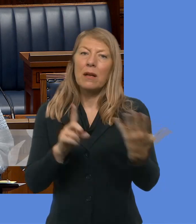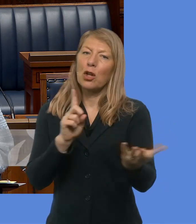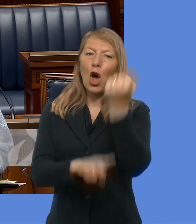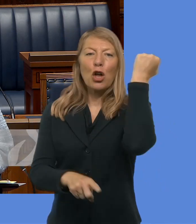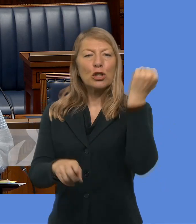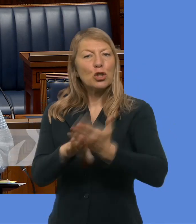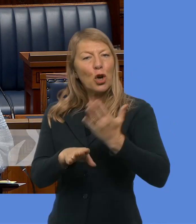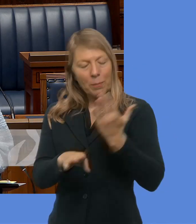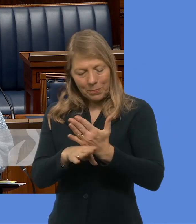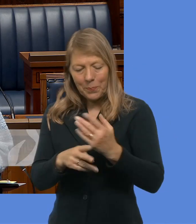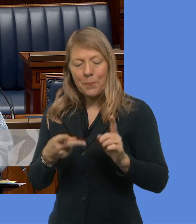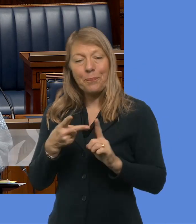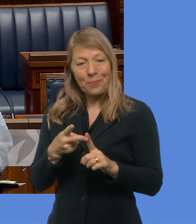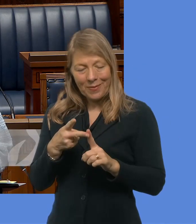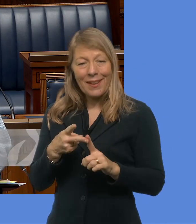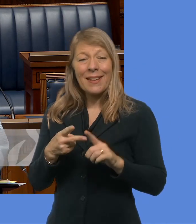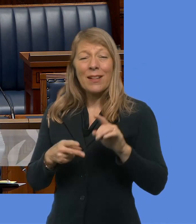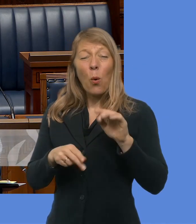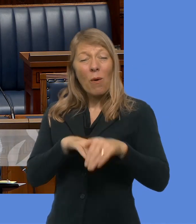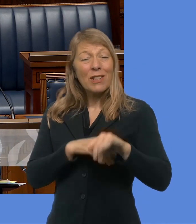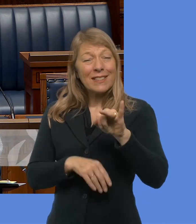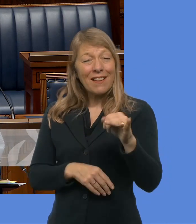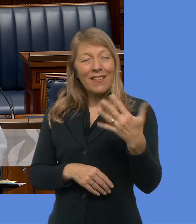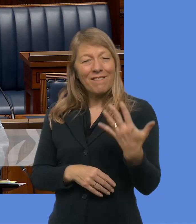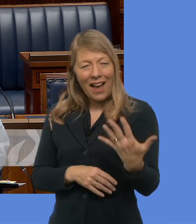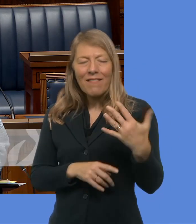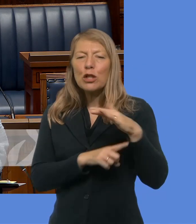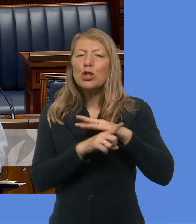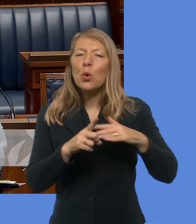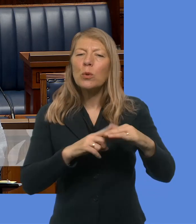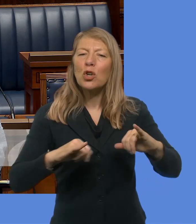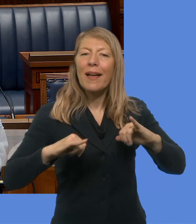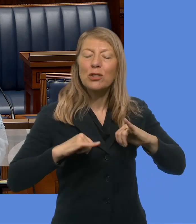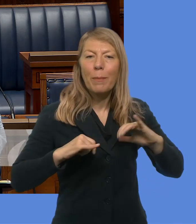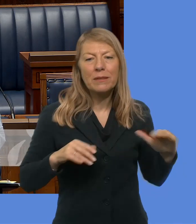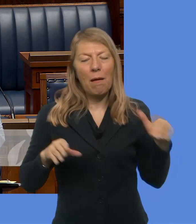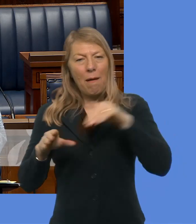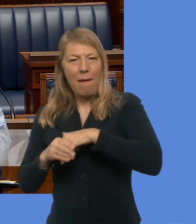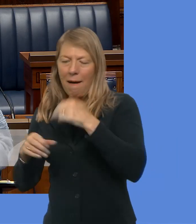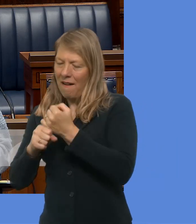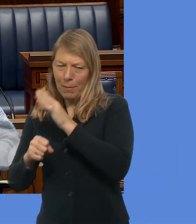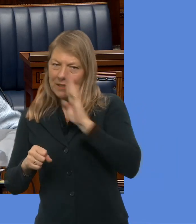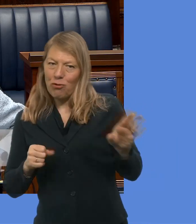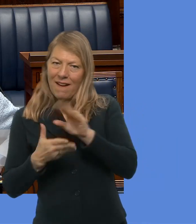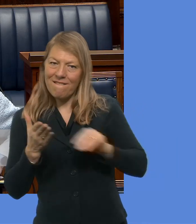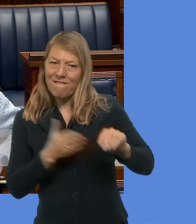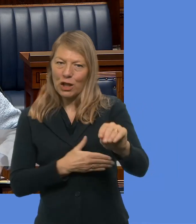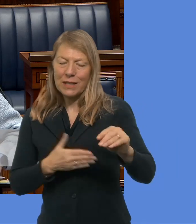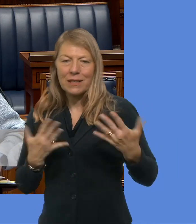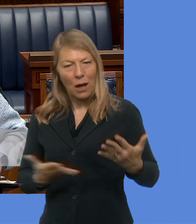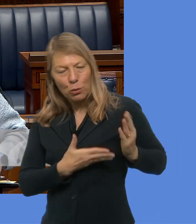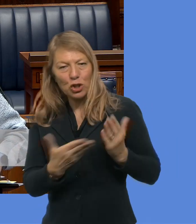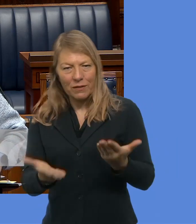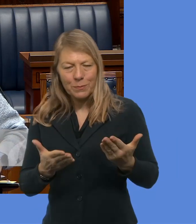employment. 75+ social enterprises are now part of government supply chains. 2,700 hours of volunteering with the